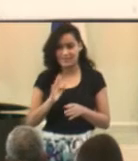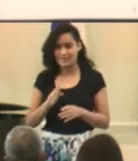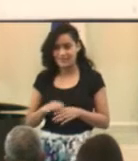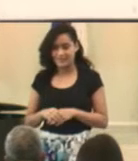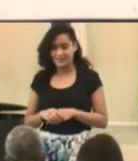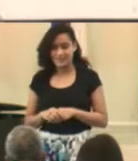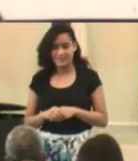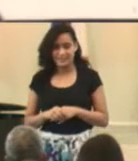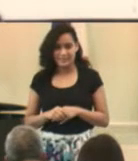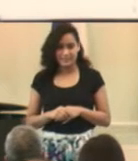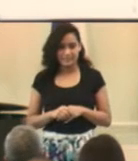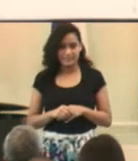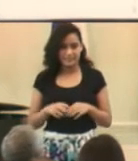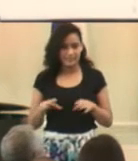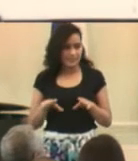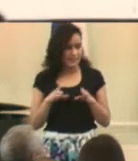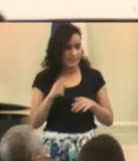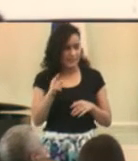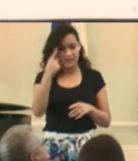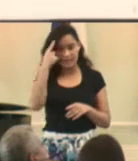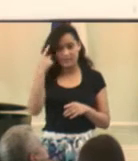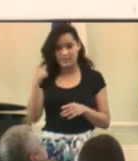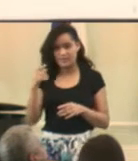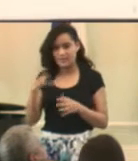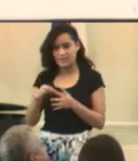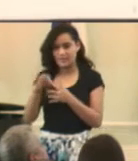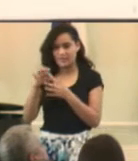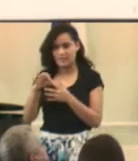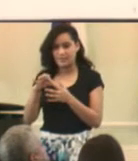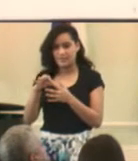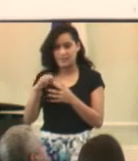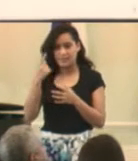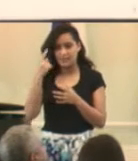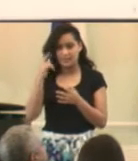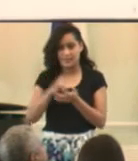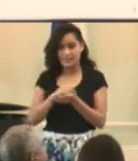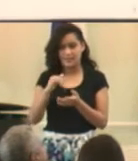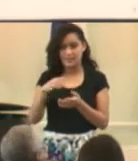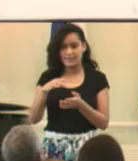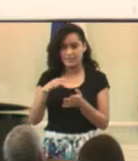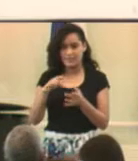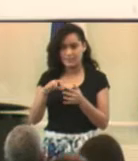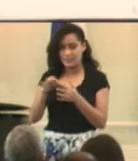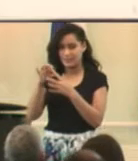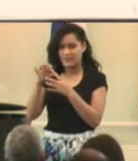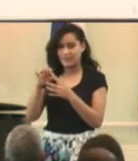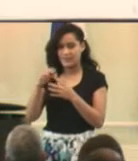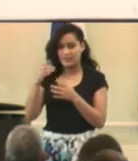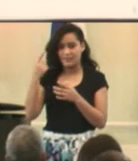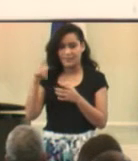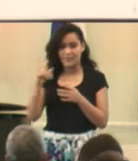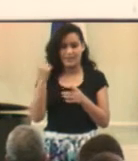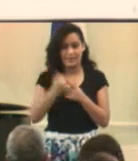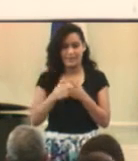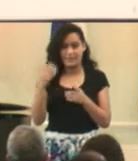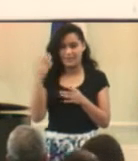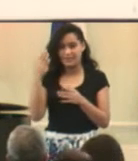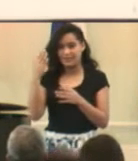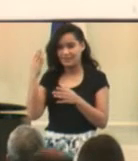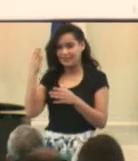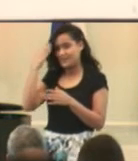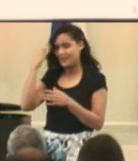Jesus. Do you think it is important for everyone to know who Jesus is? Why?